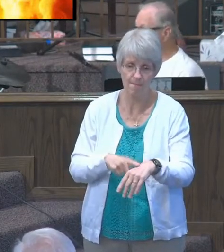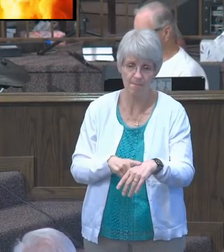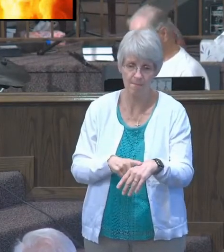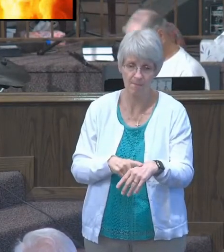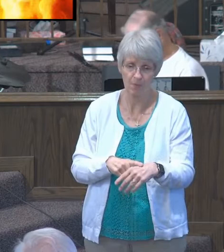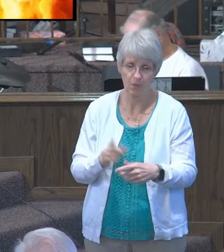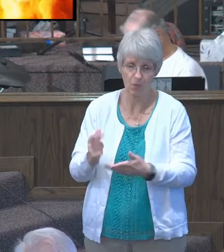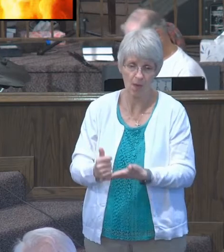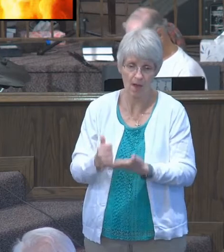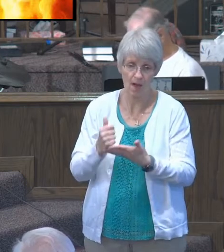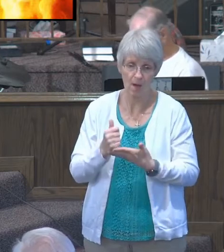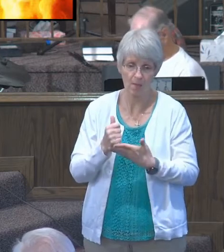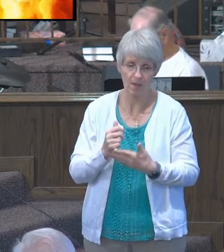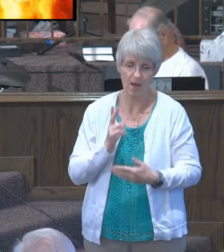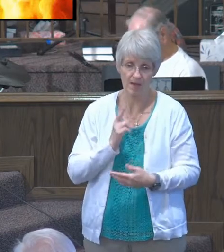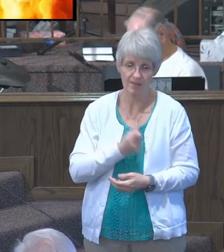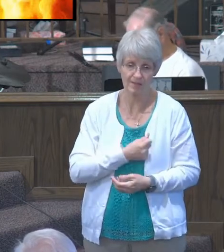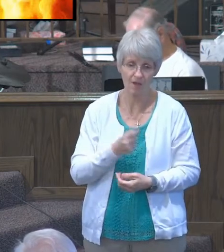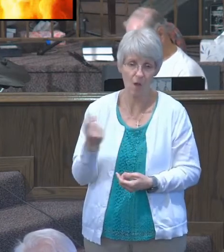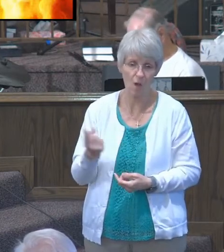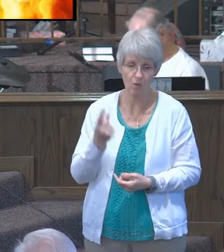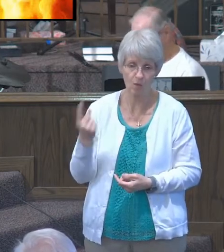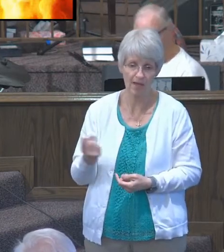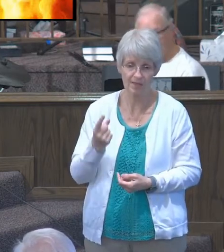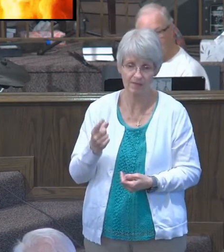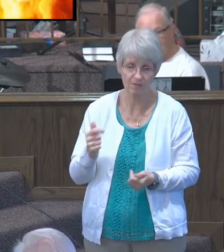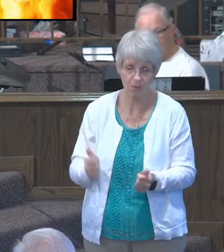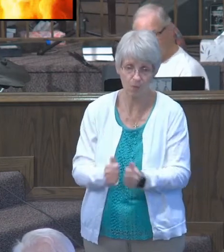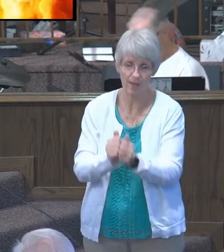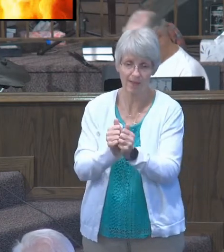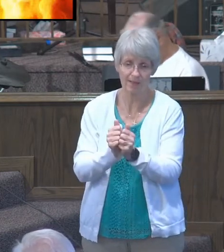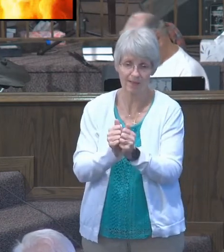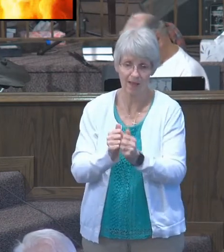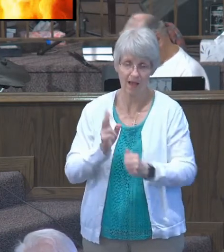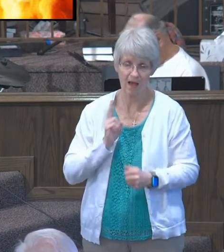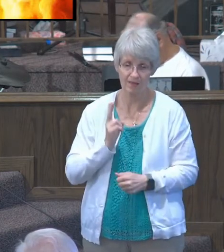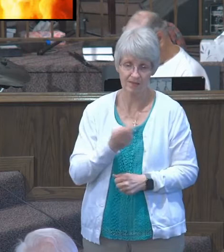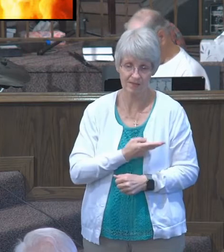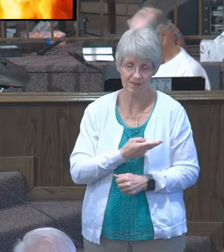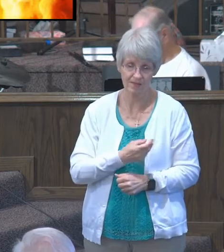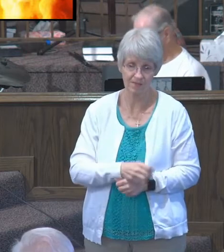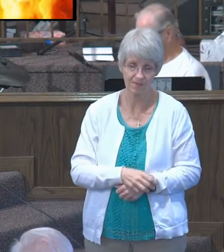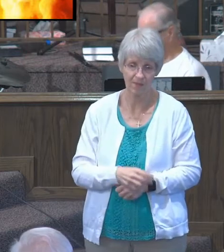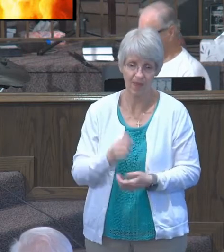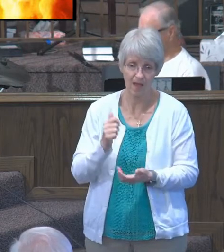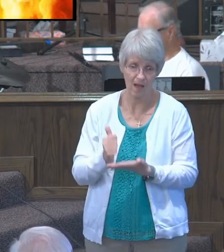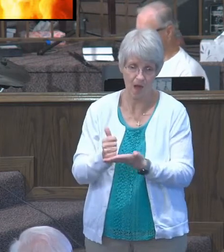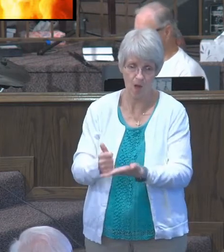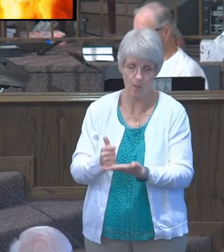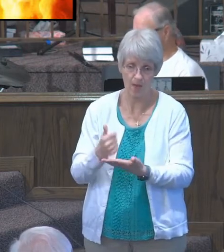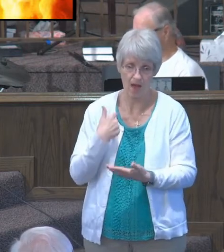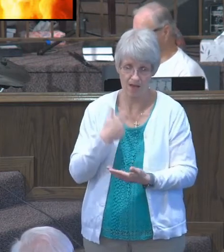ground. As we worship today, let us remember, let us always be aware that you